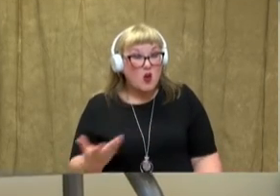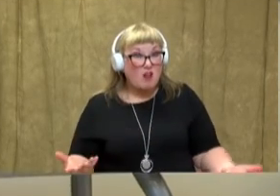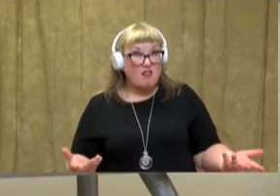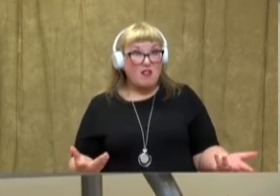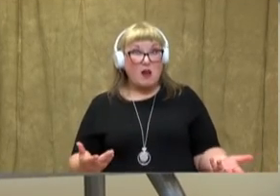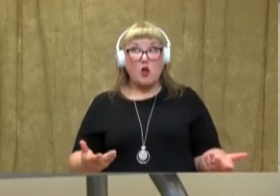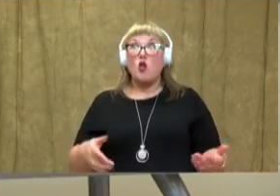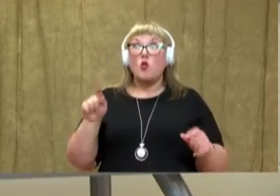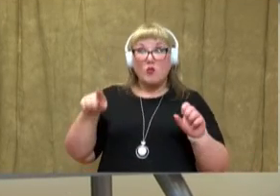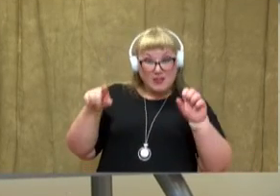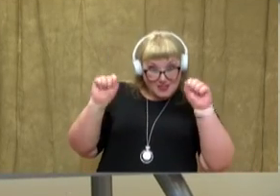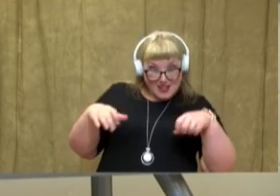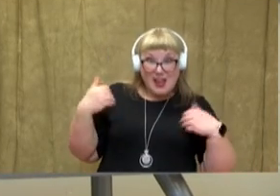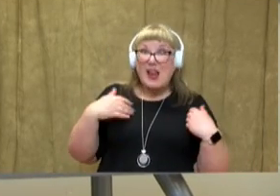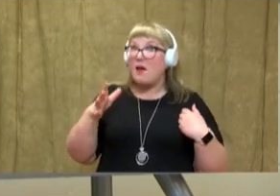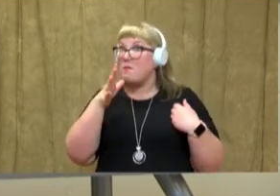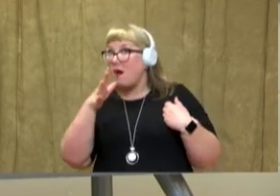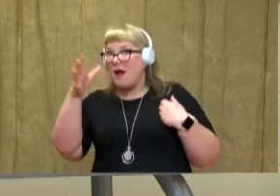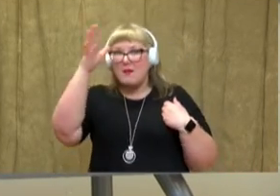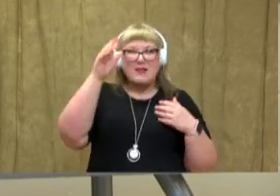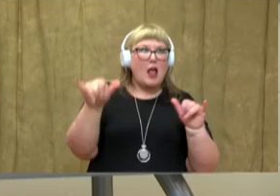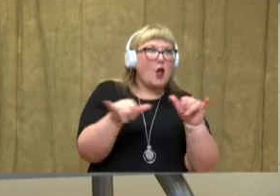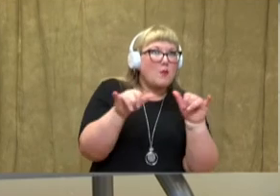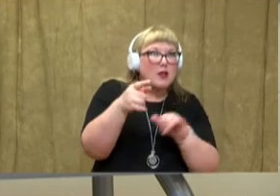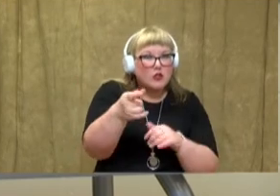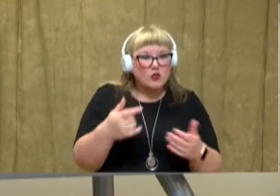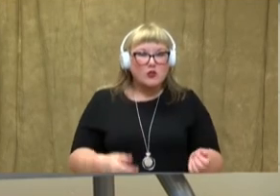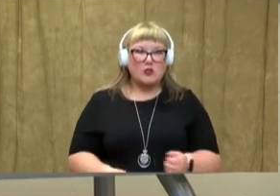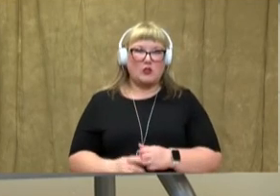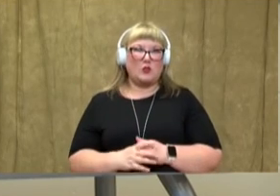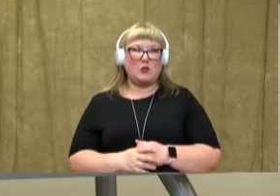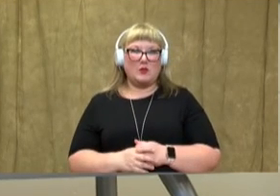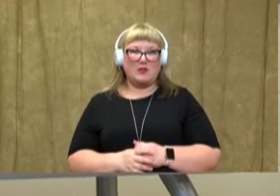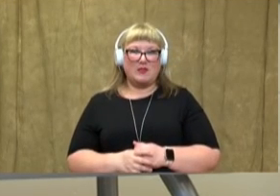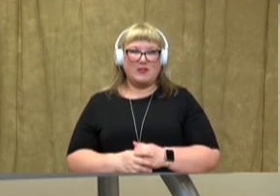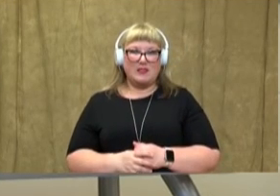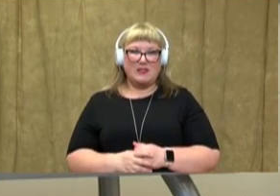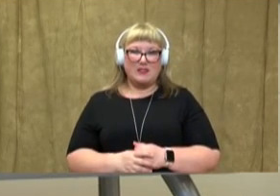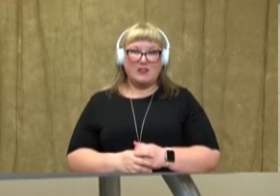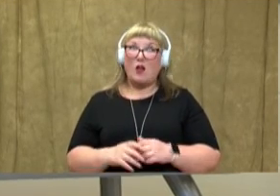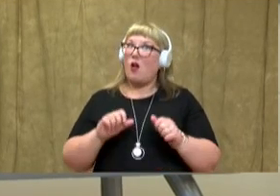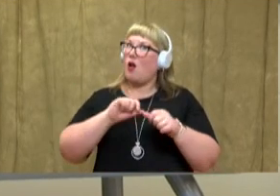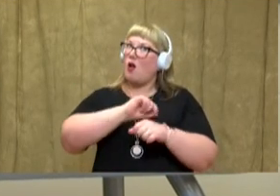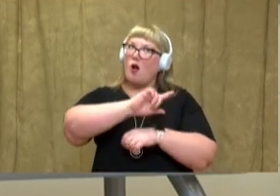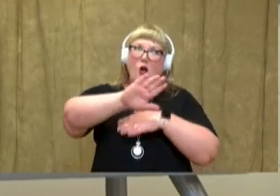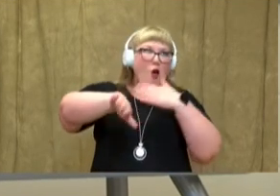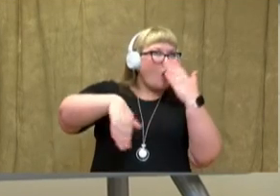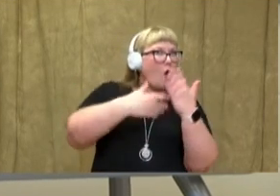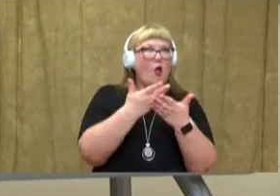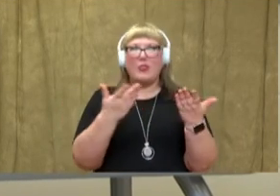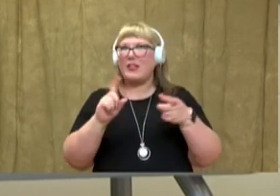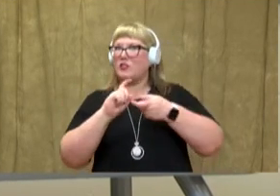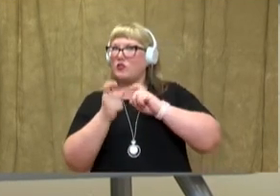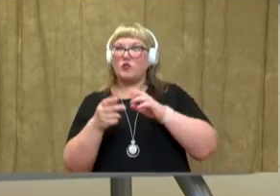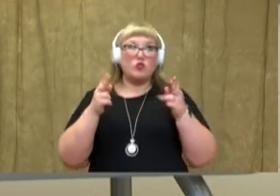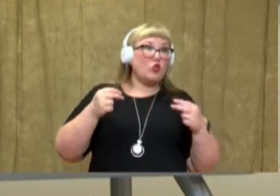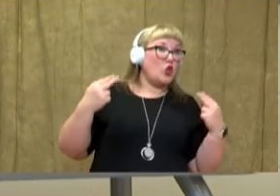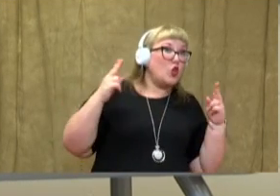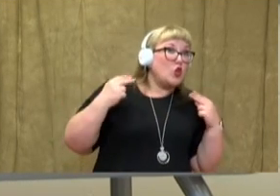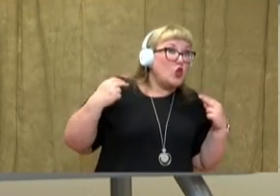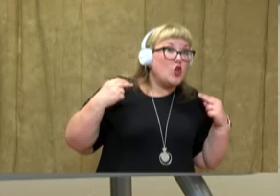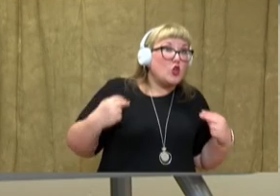dad measure you to see how much you've grown since the beginning of the school year. All things change. Humans,